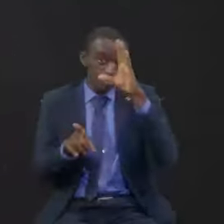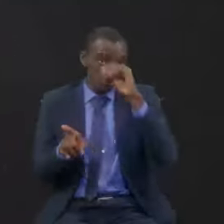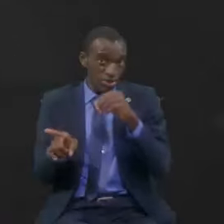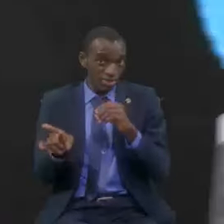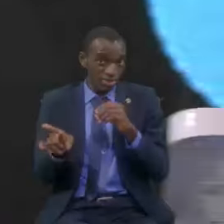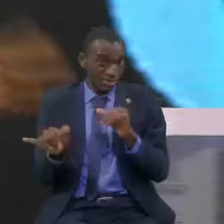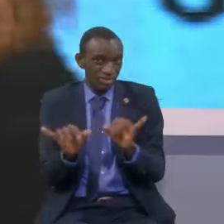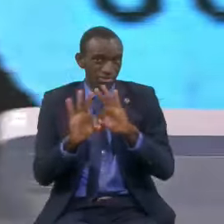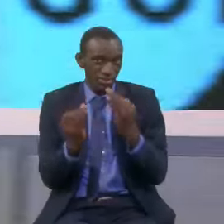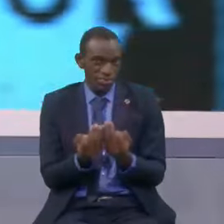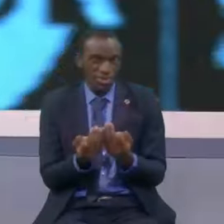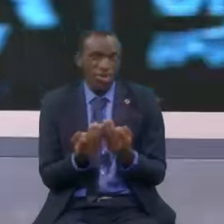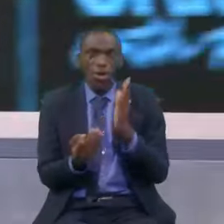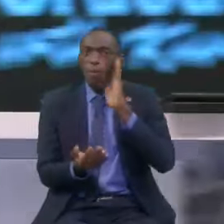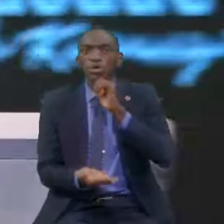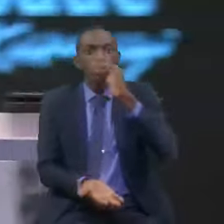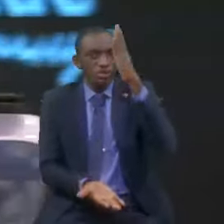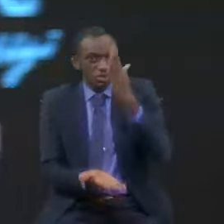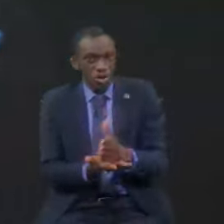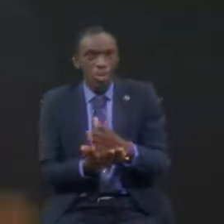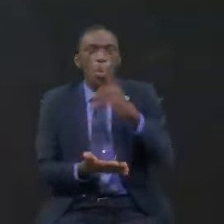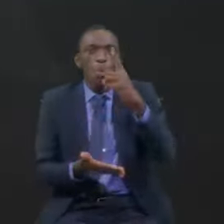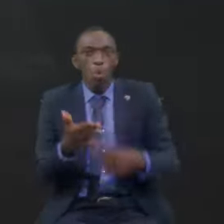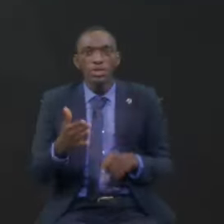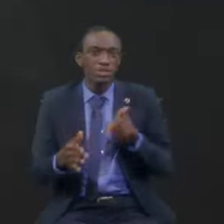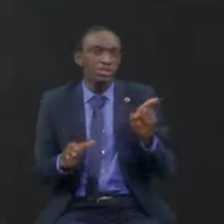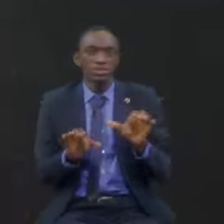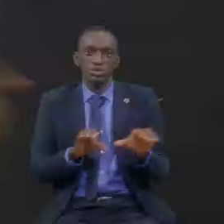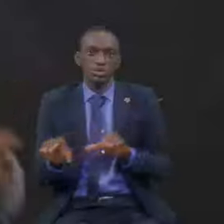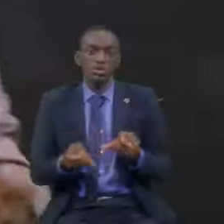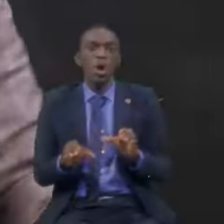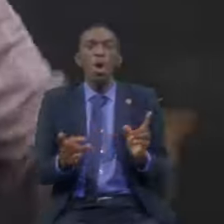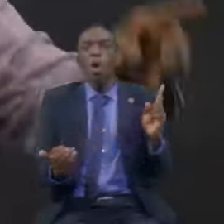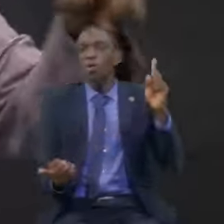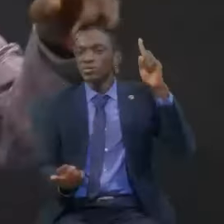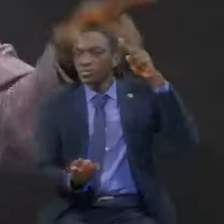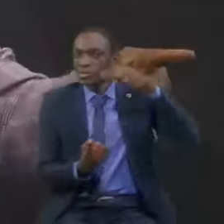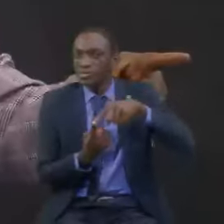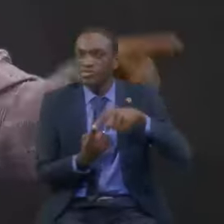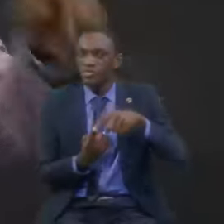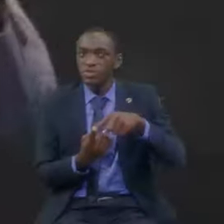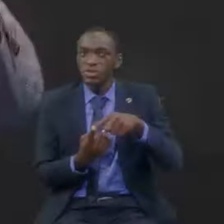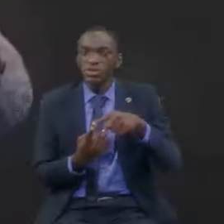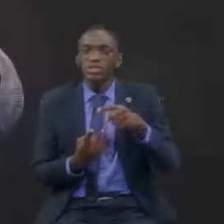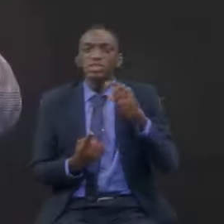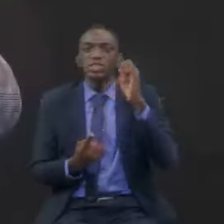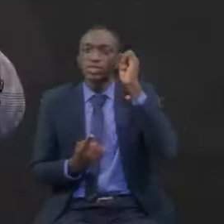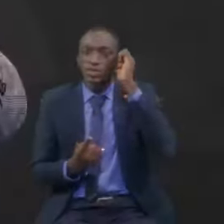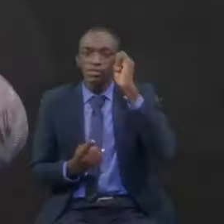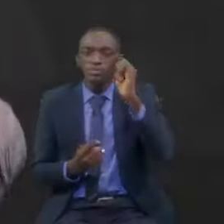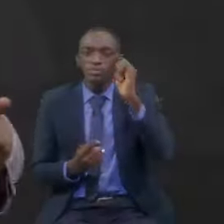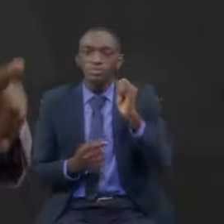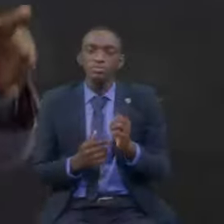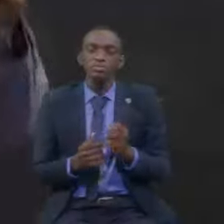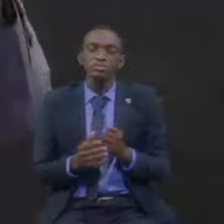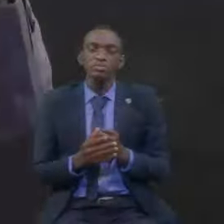not stop what he's doing until he drives the sister, the same father, the same